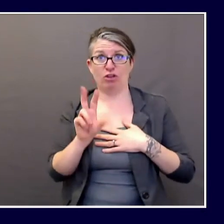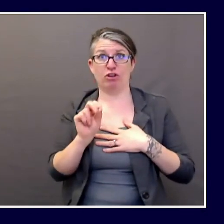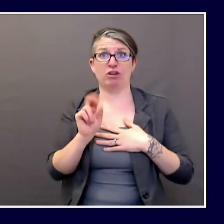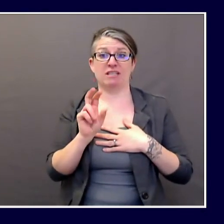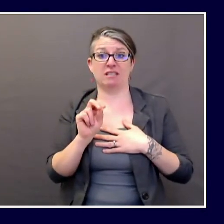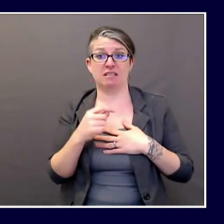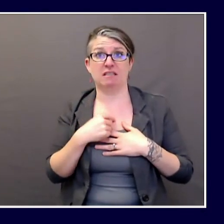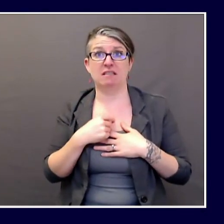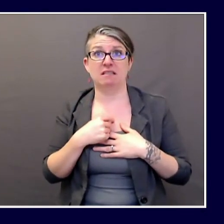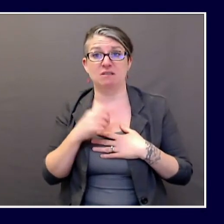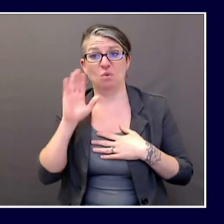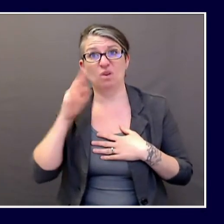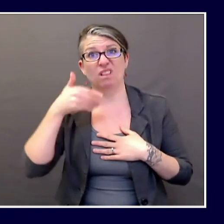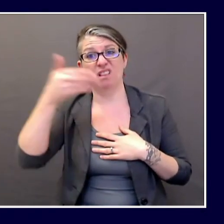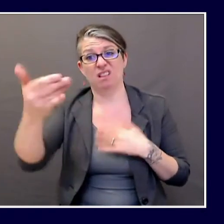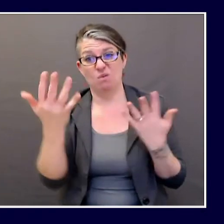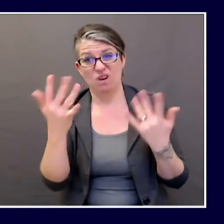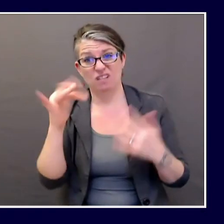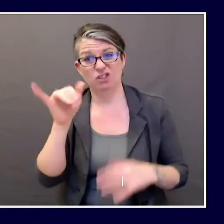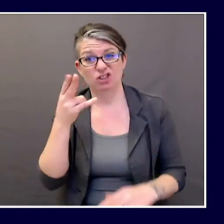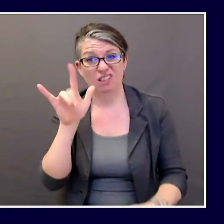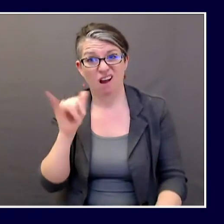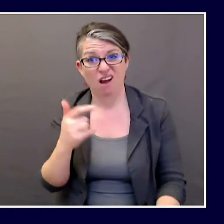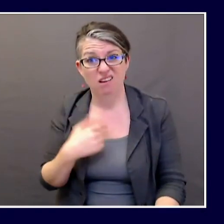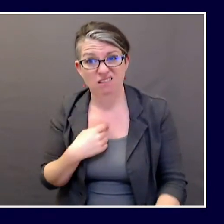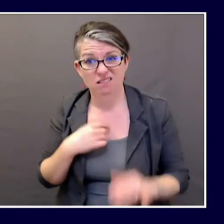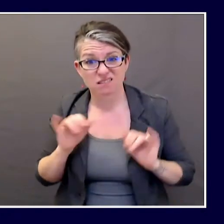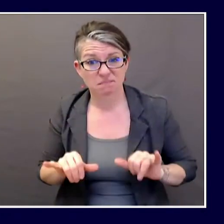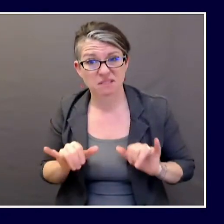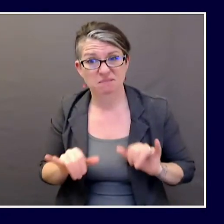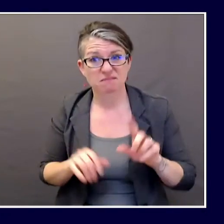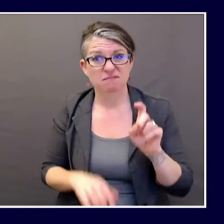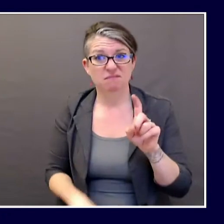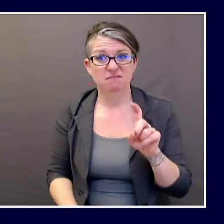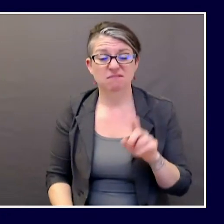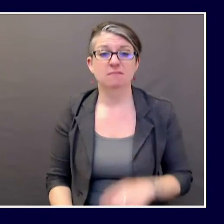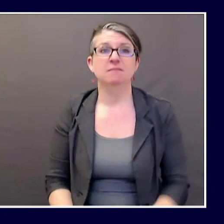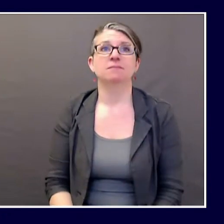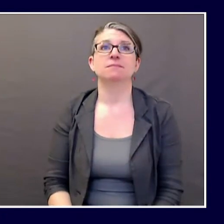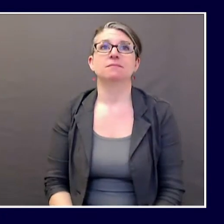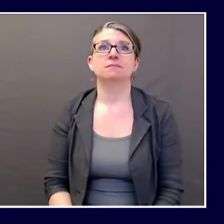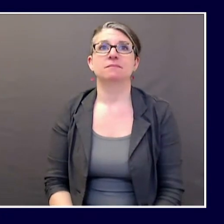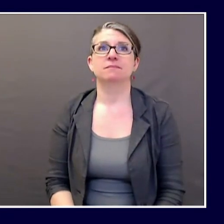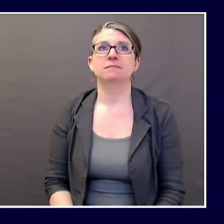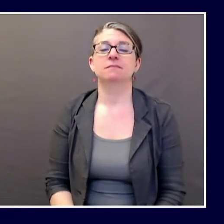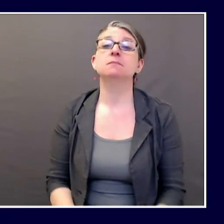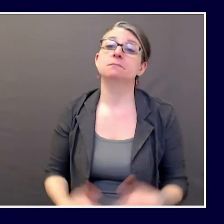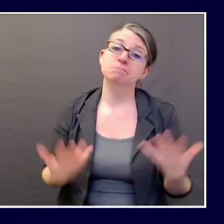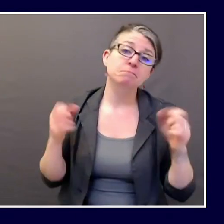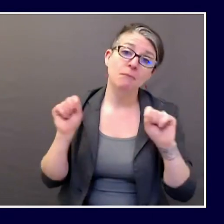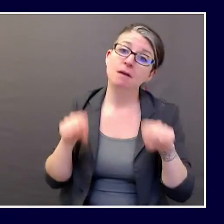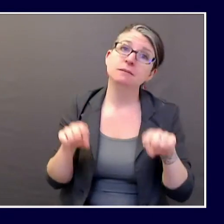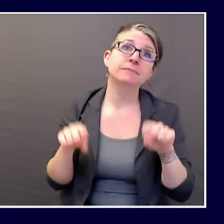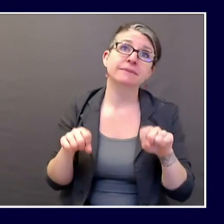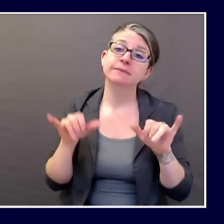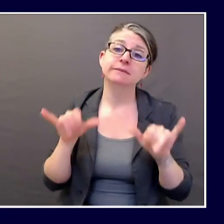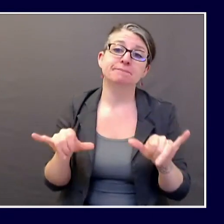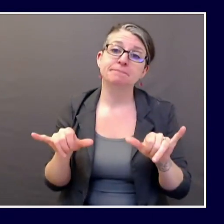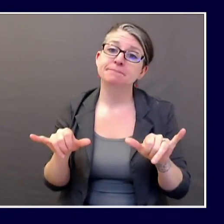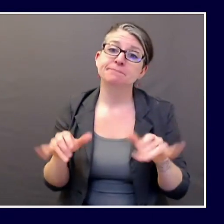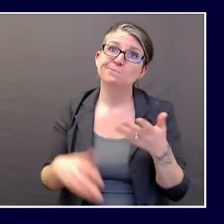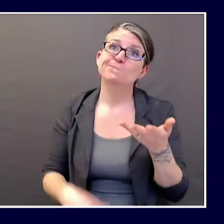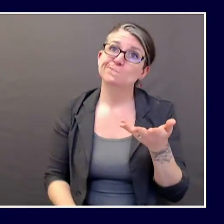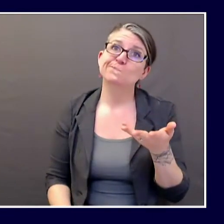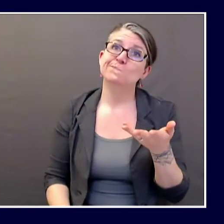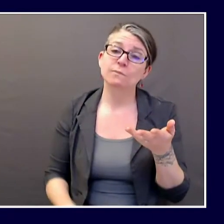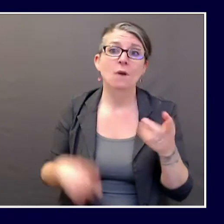It's possible. We're hoping not, though. So let me frame it this way. Come May 1st, when